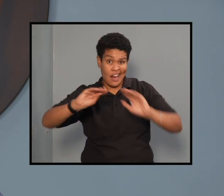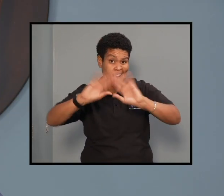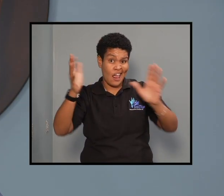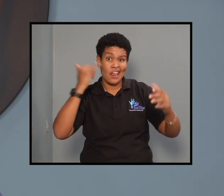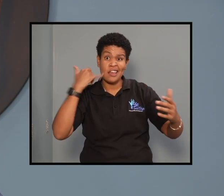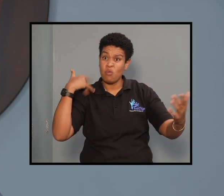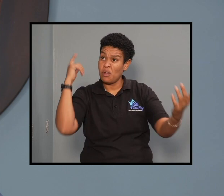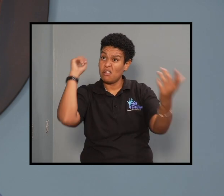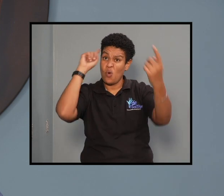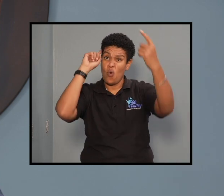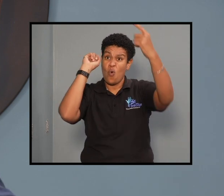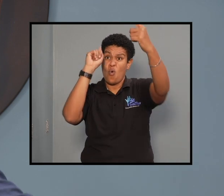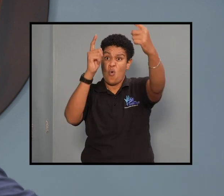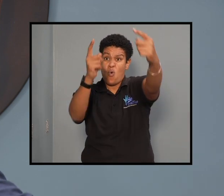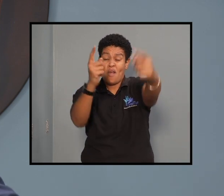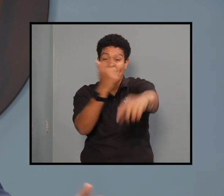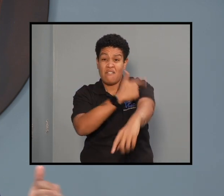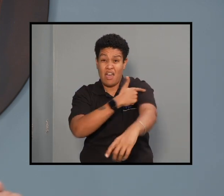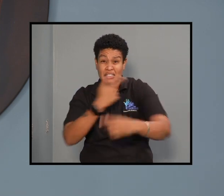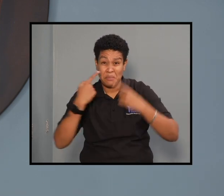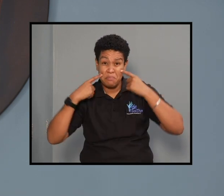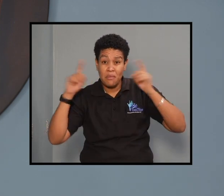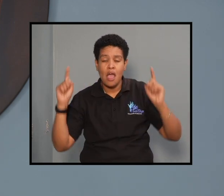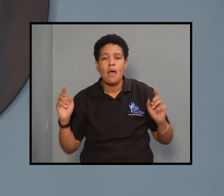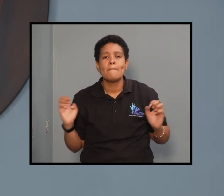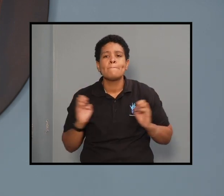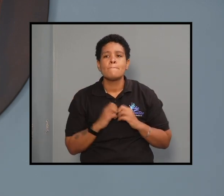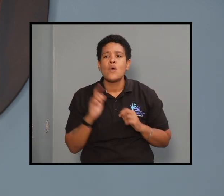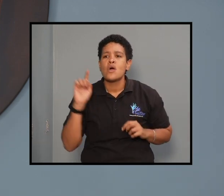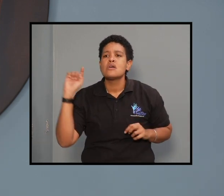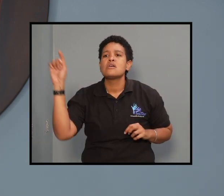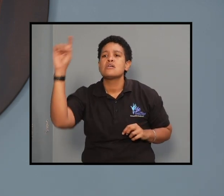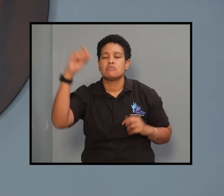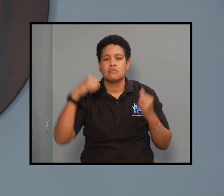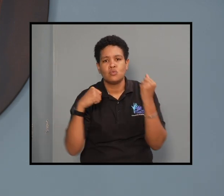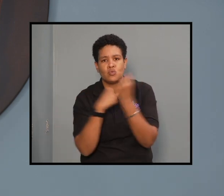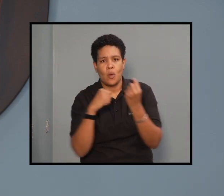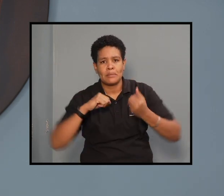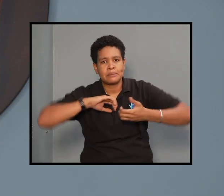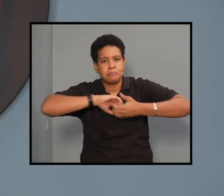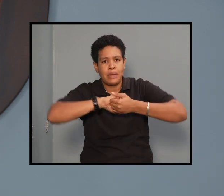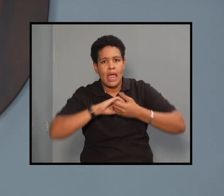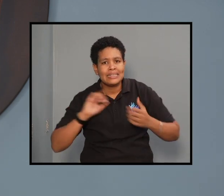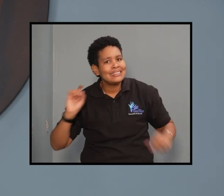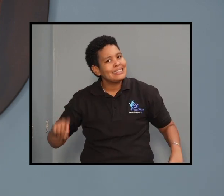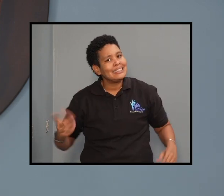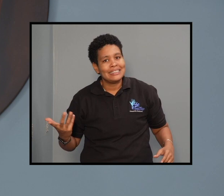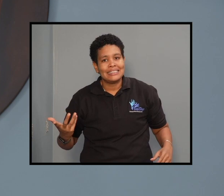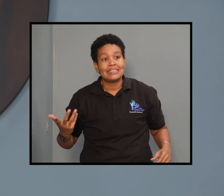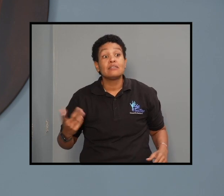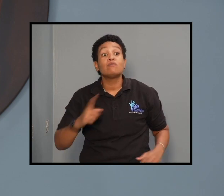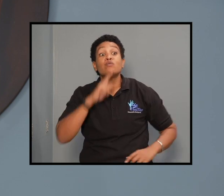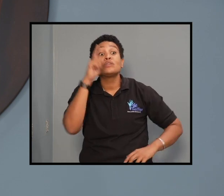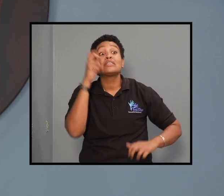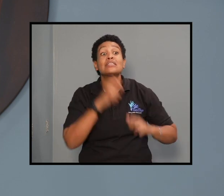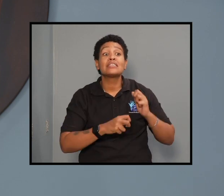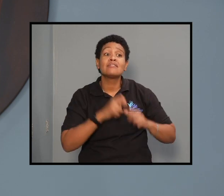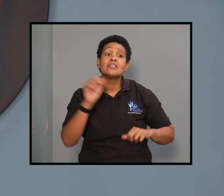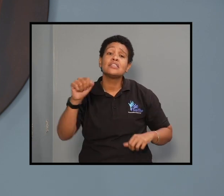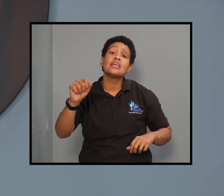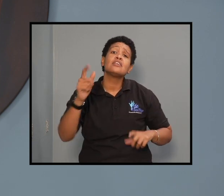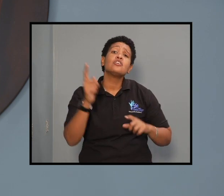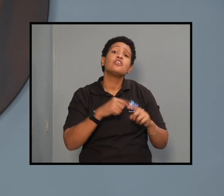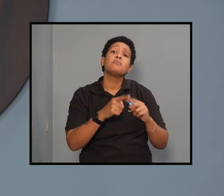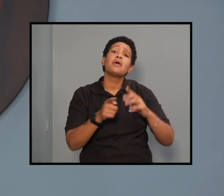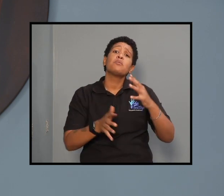the vaccination goals, we have to pull in more stakeholders. And it is always very difficult because you have